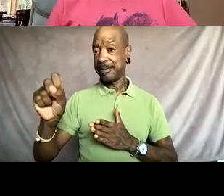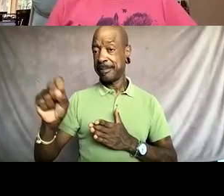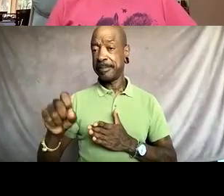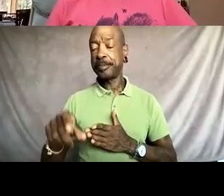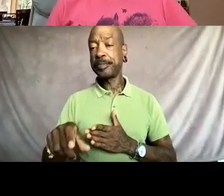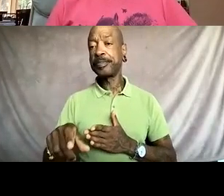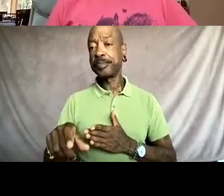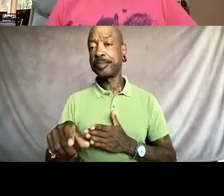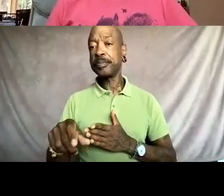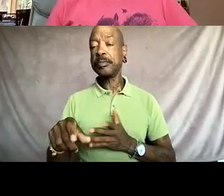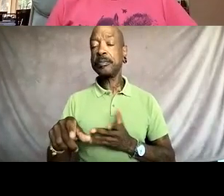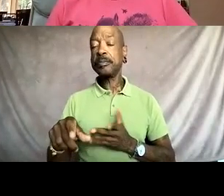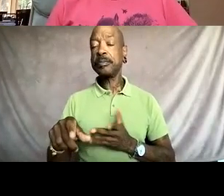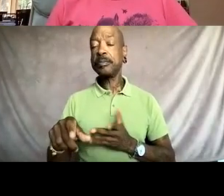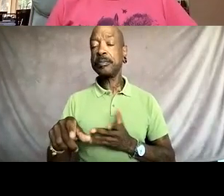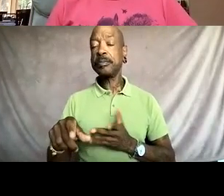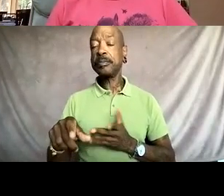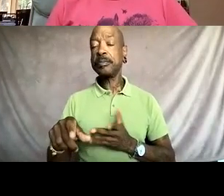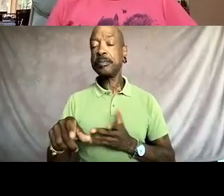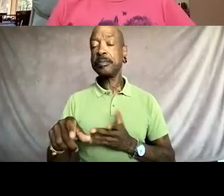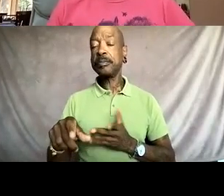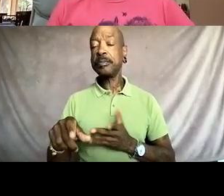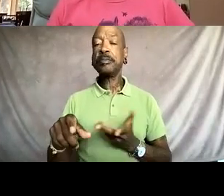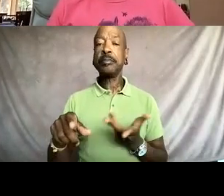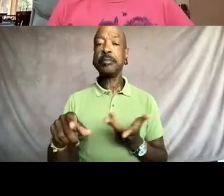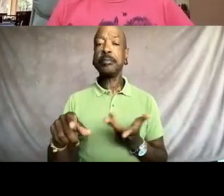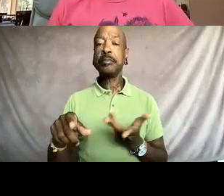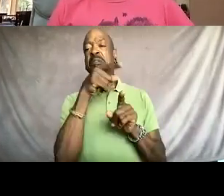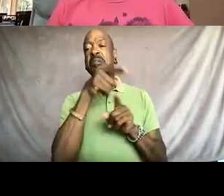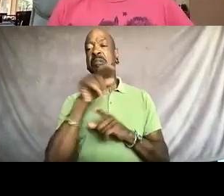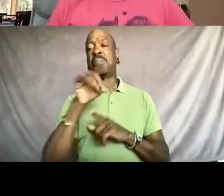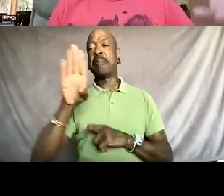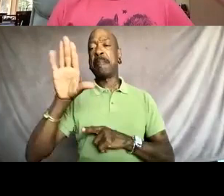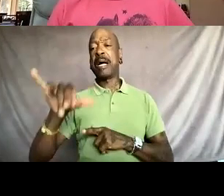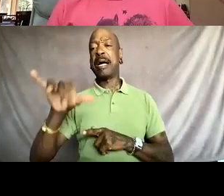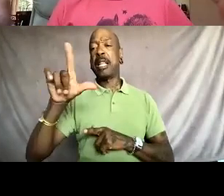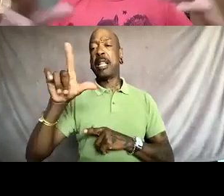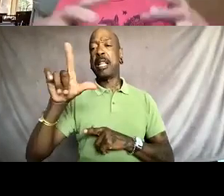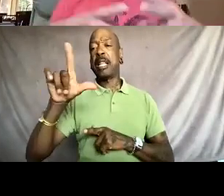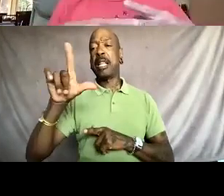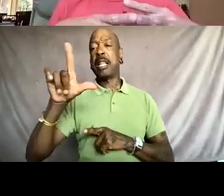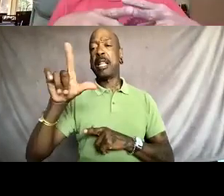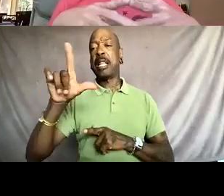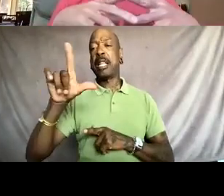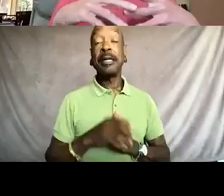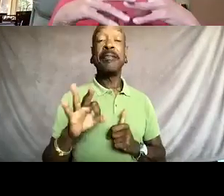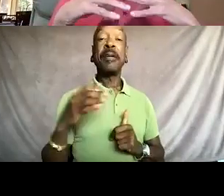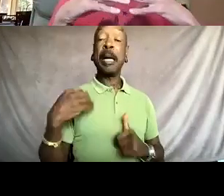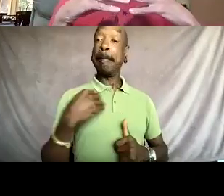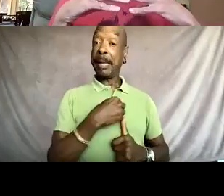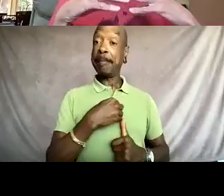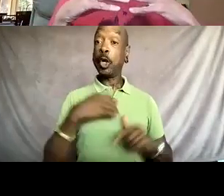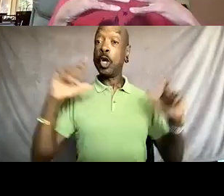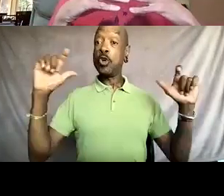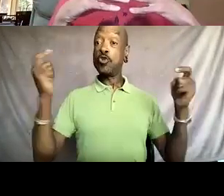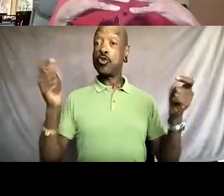any change to the bylaws, because otherwise you can imagine a situation where if membership dwindles to a small group of